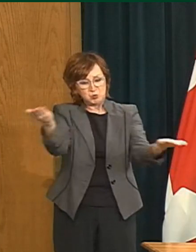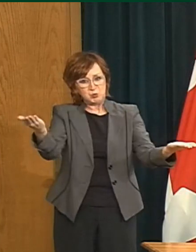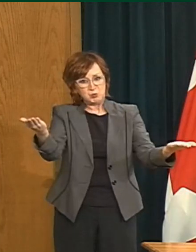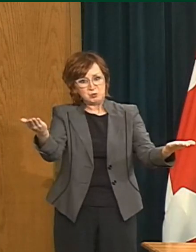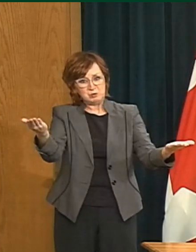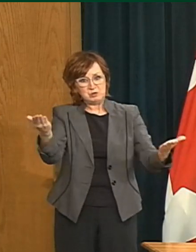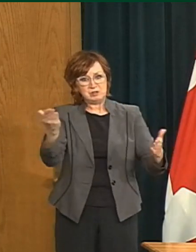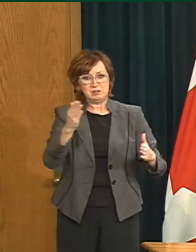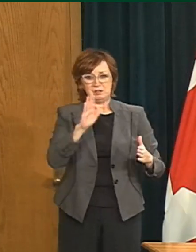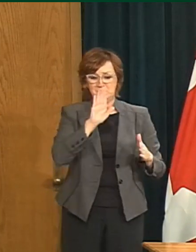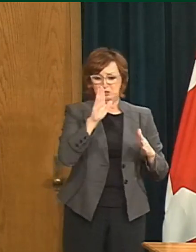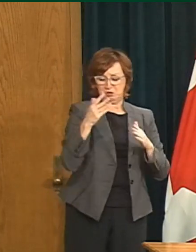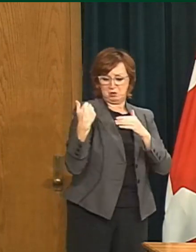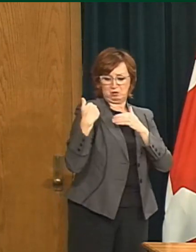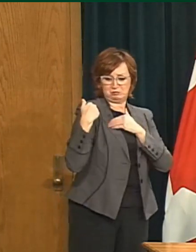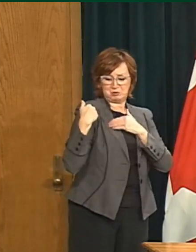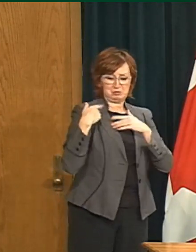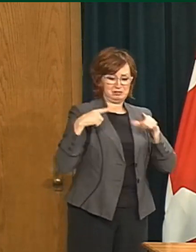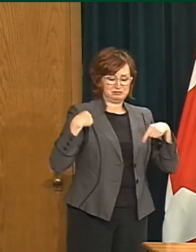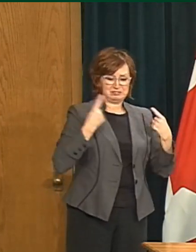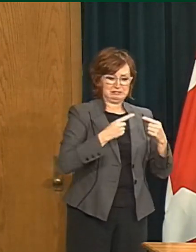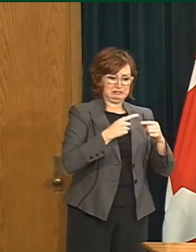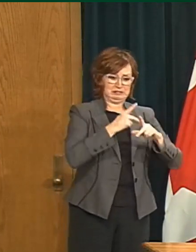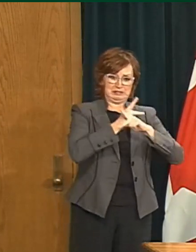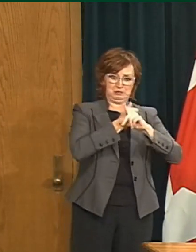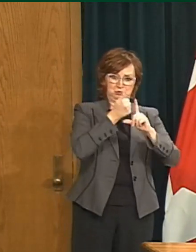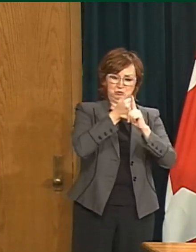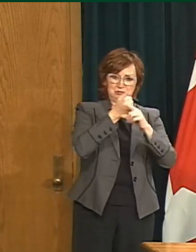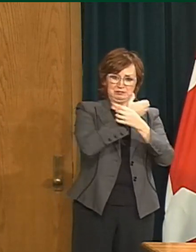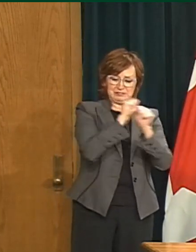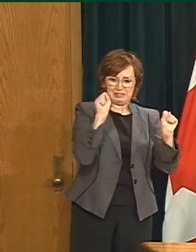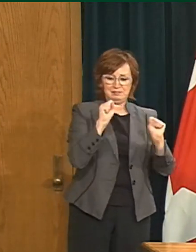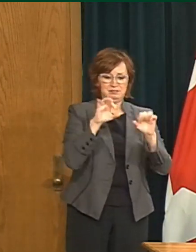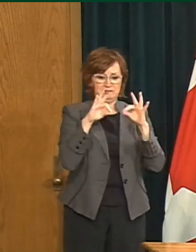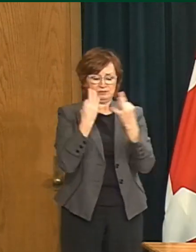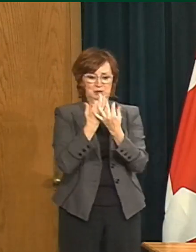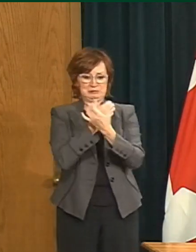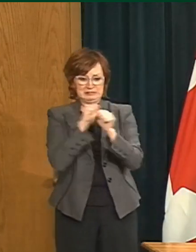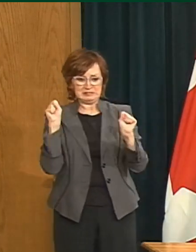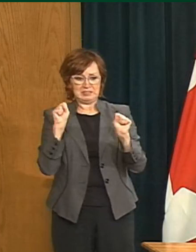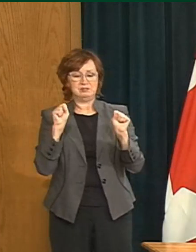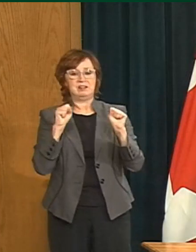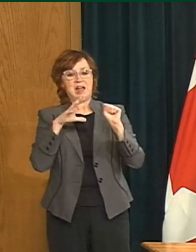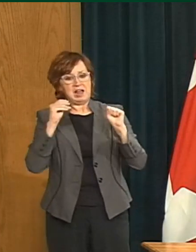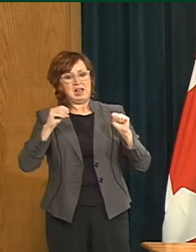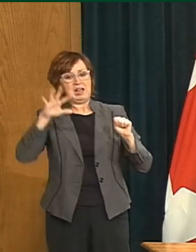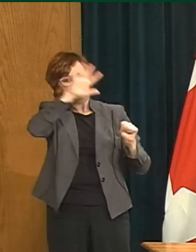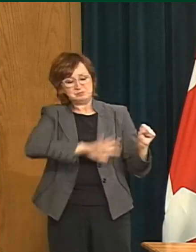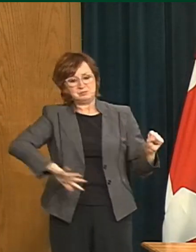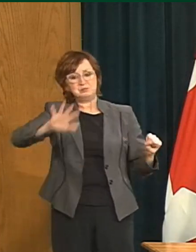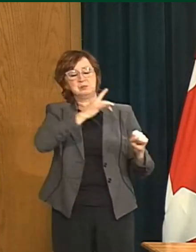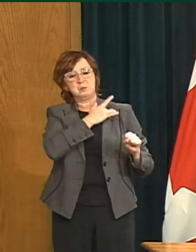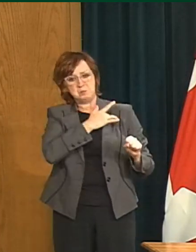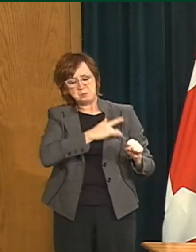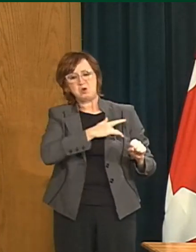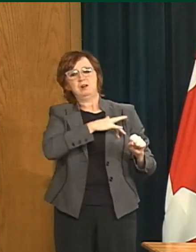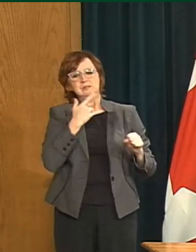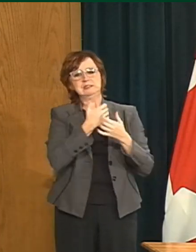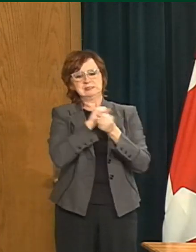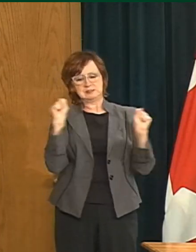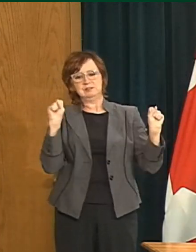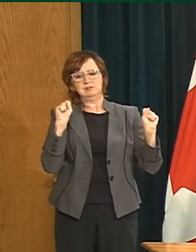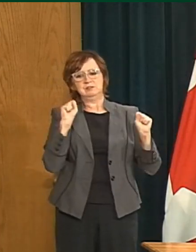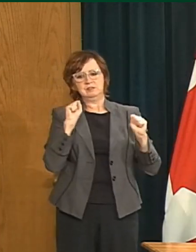to protect your family, and to protect others in your community and in our province. You are making a difference. You are flattening the